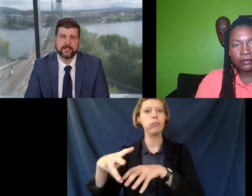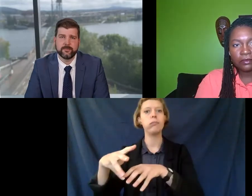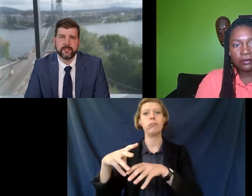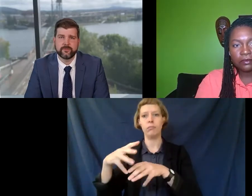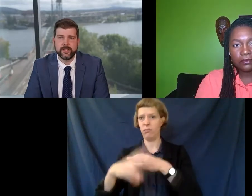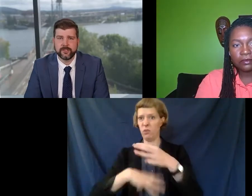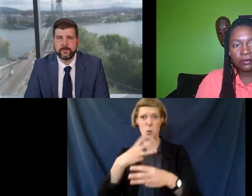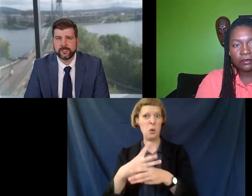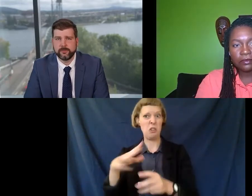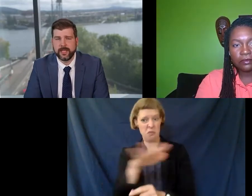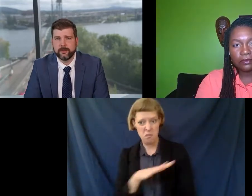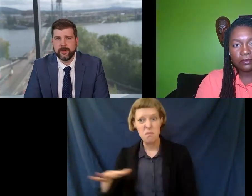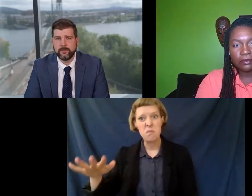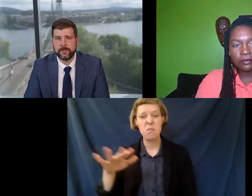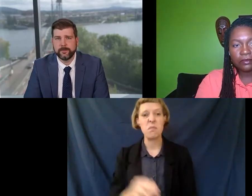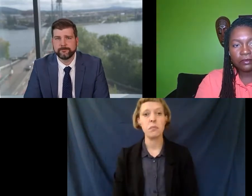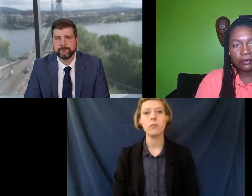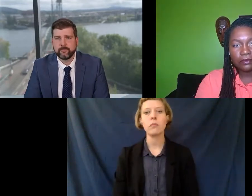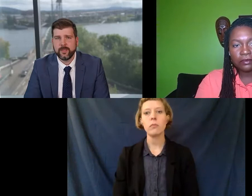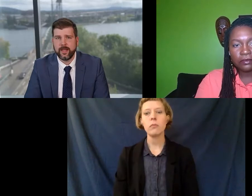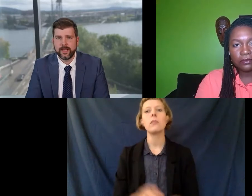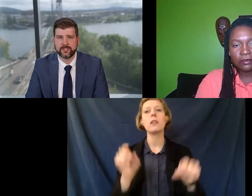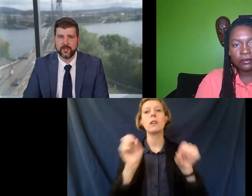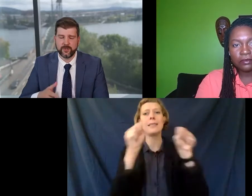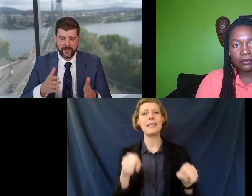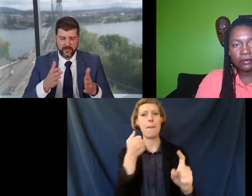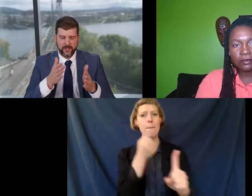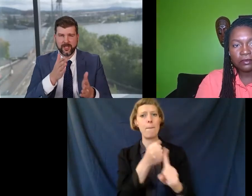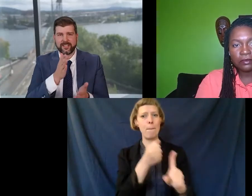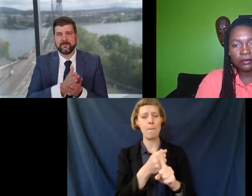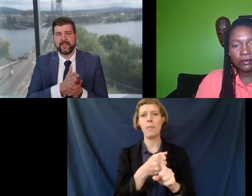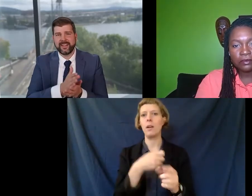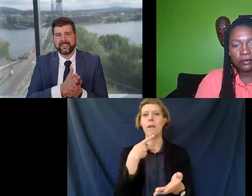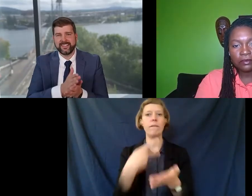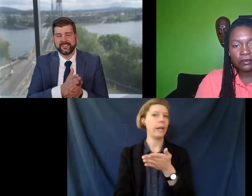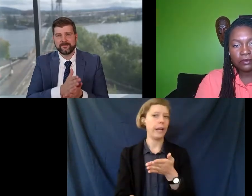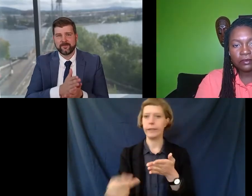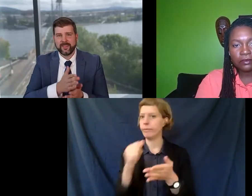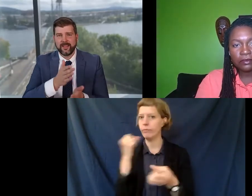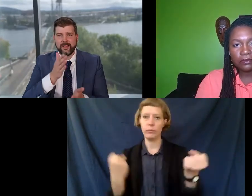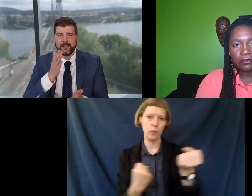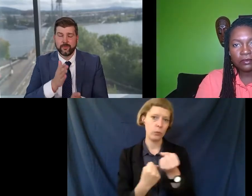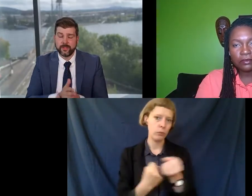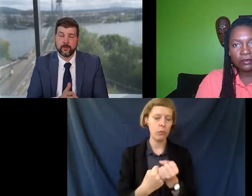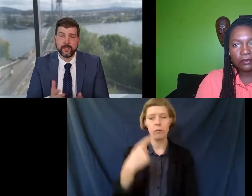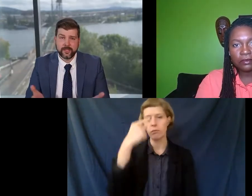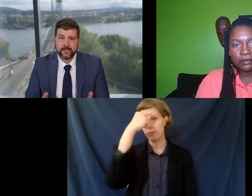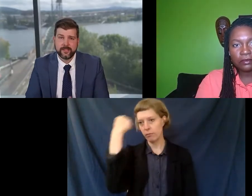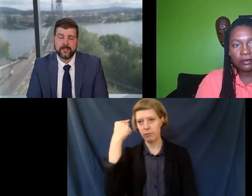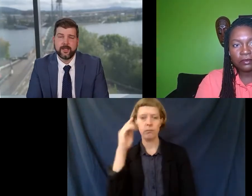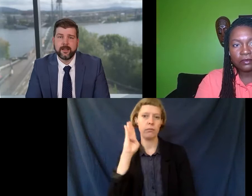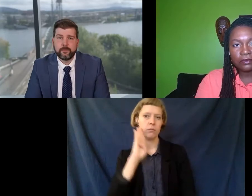that system has failed, especially Black and Brown people. And so elected May 19, within a